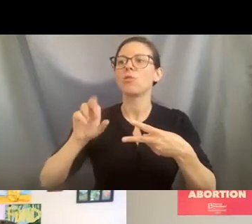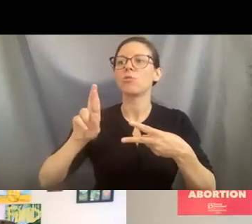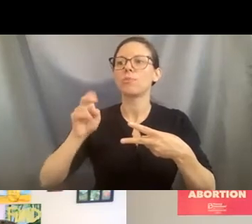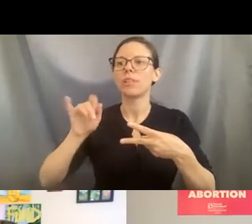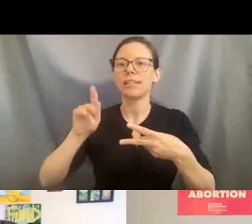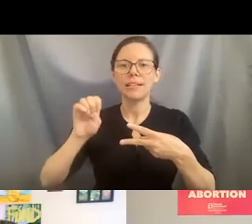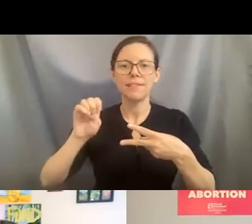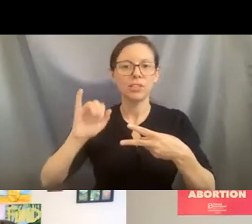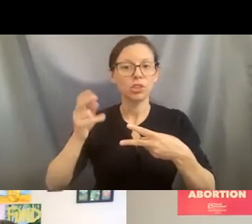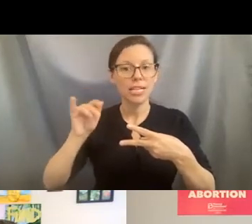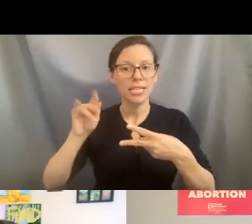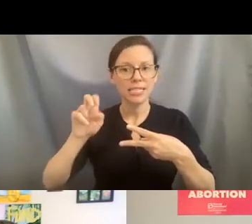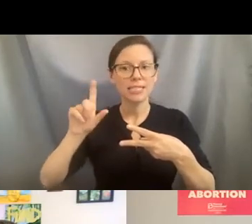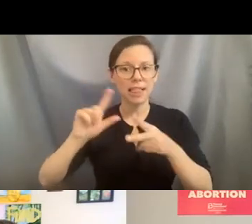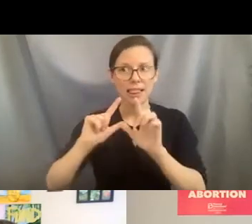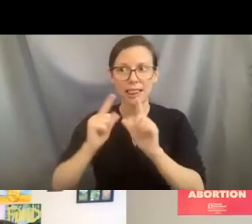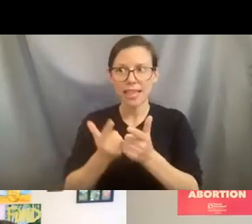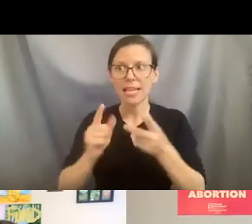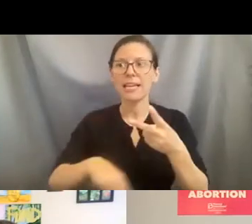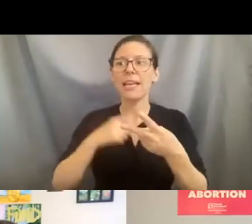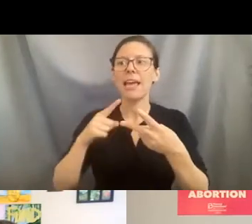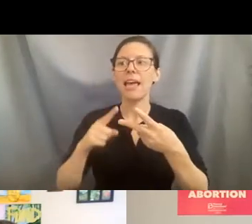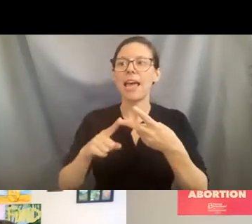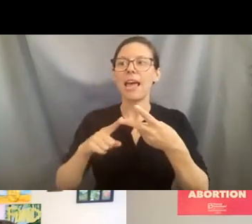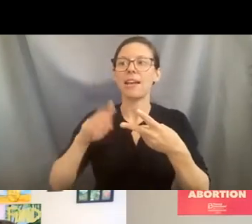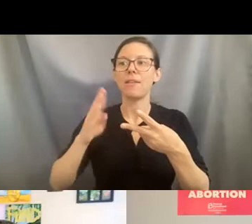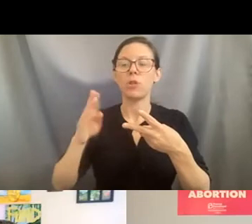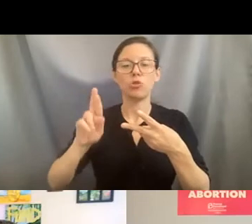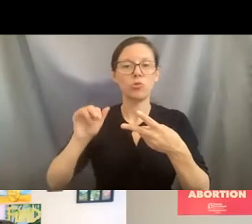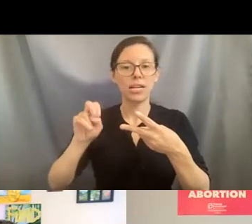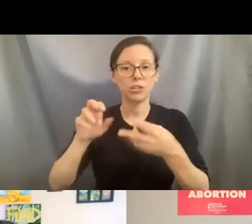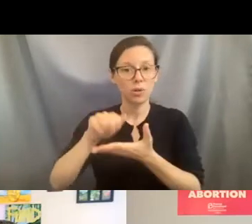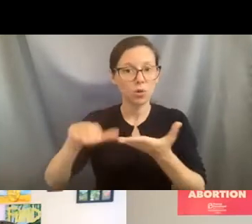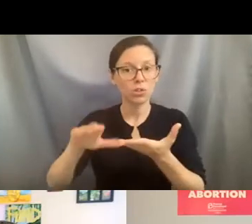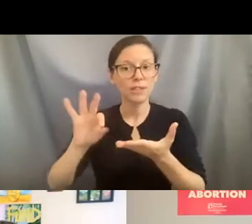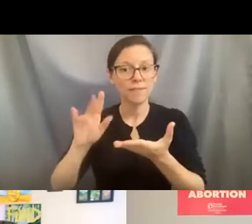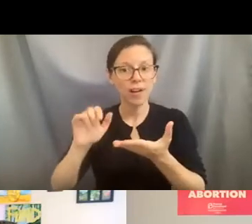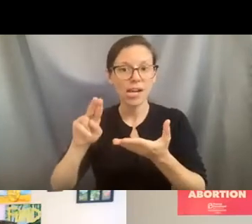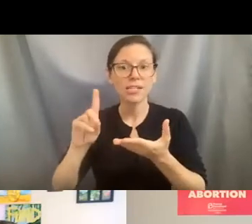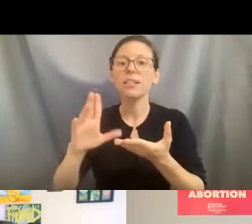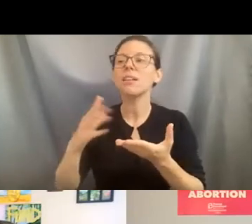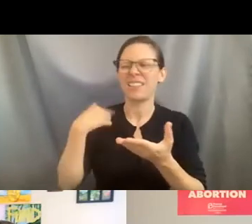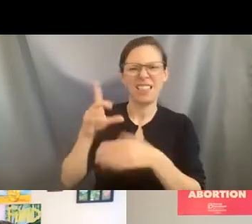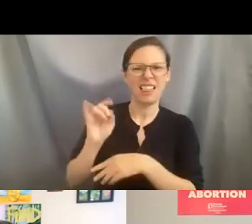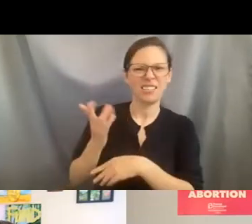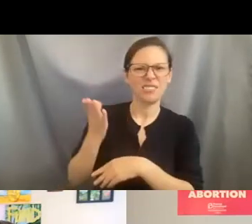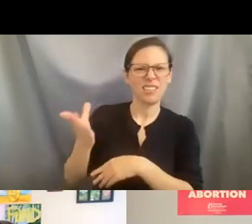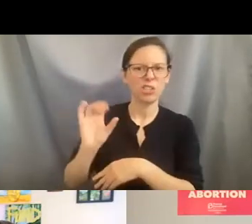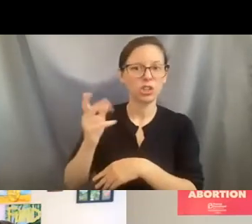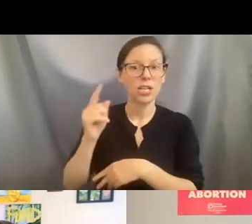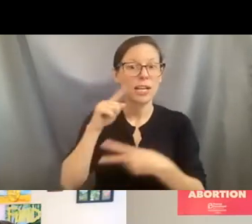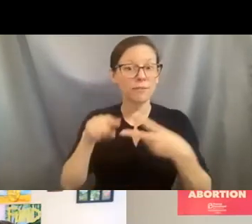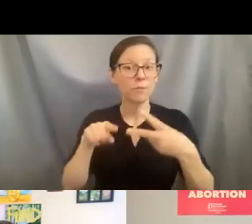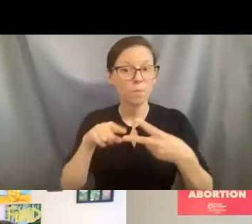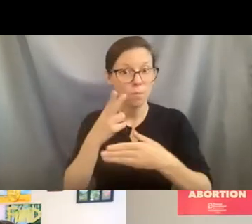you to check them out and become a sustained donor and support them in other ways. But with that, I'm going